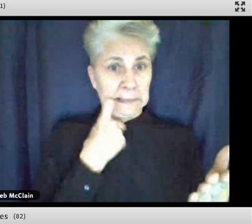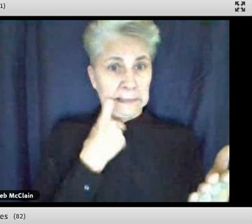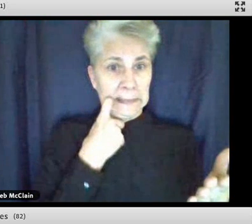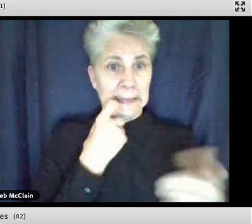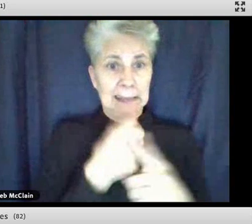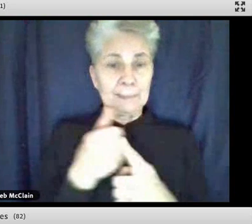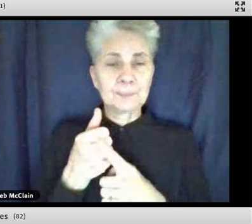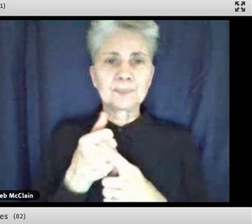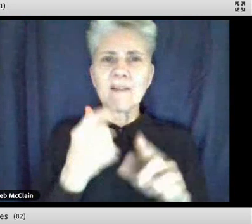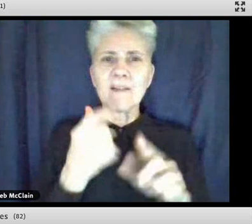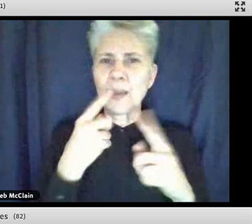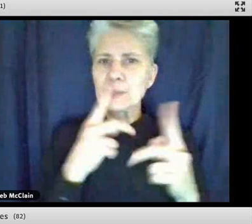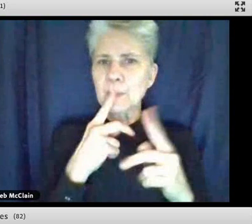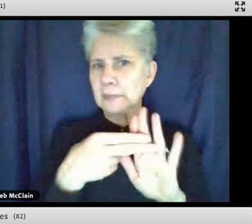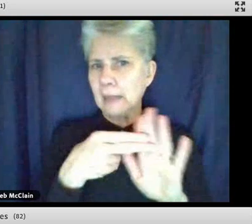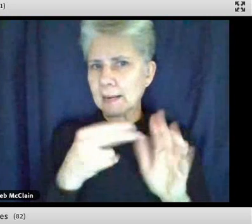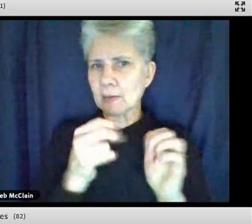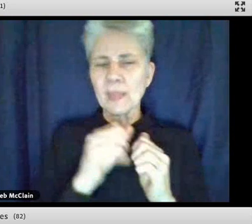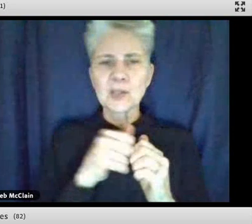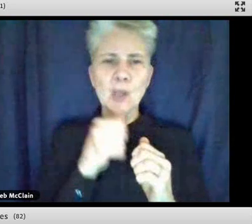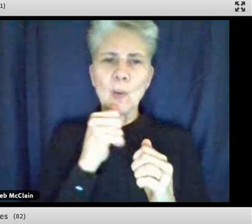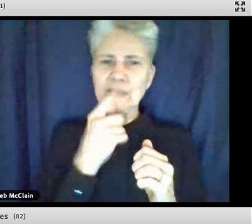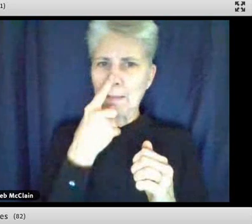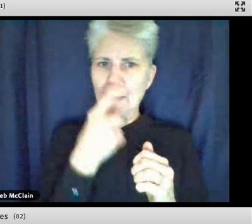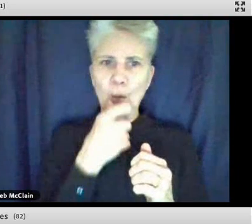famous people have been diagnosed, so it doesn't discriminate.